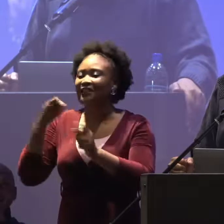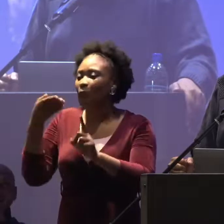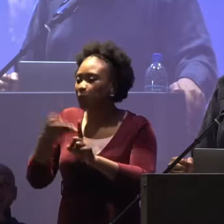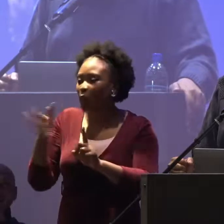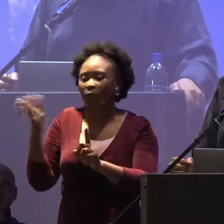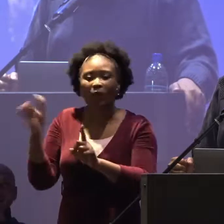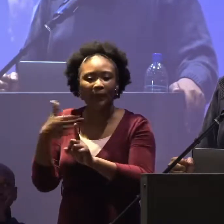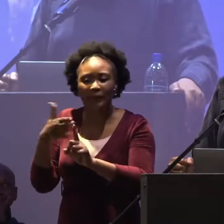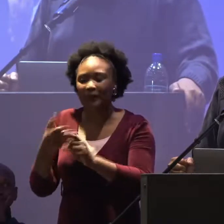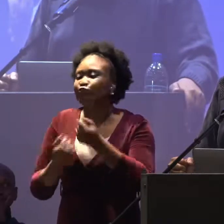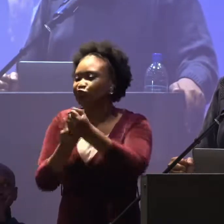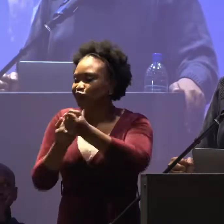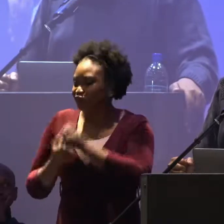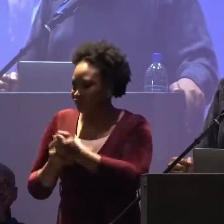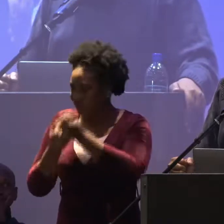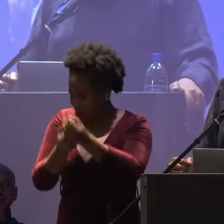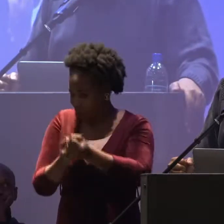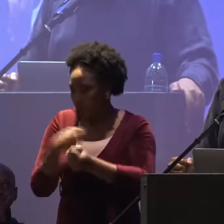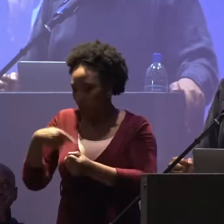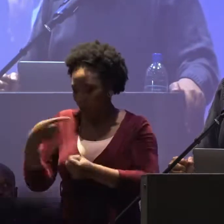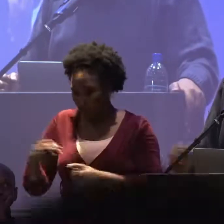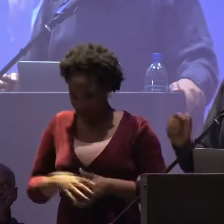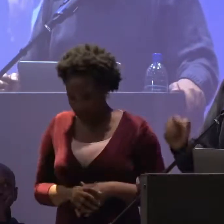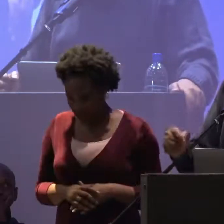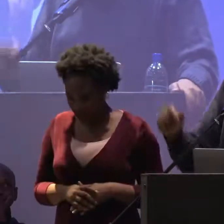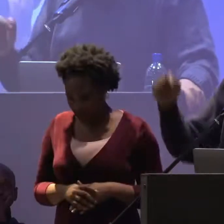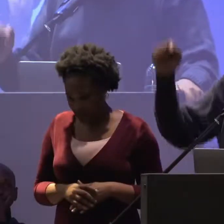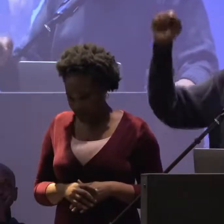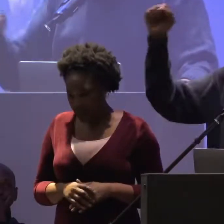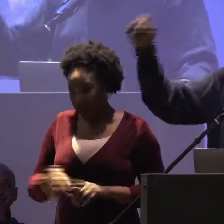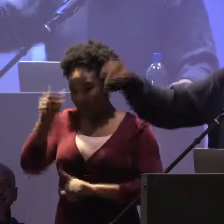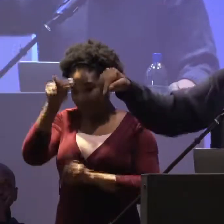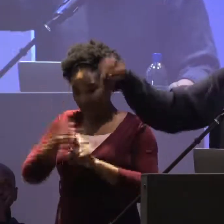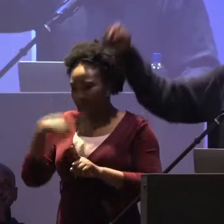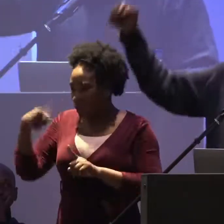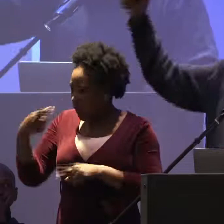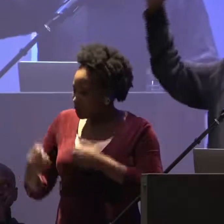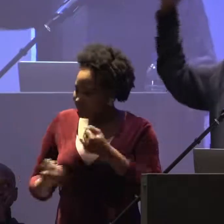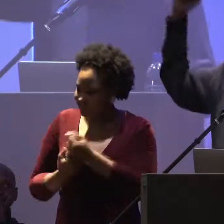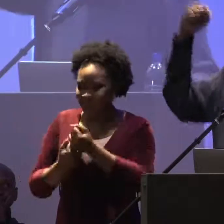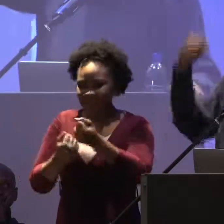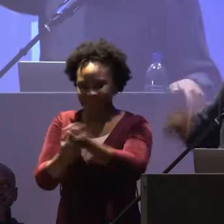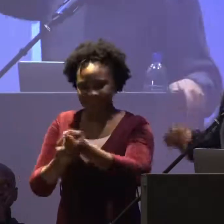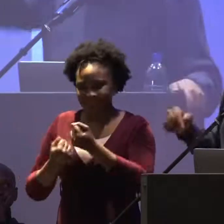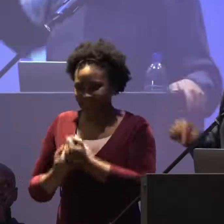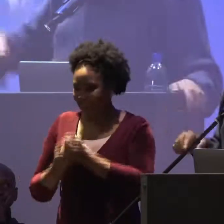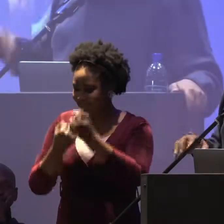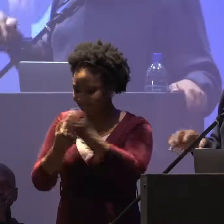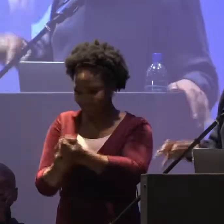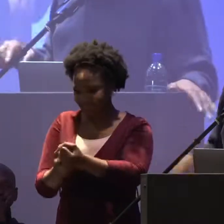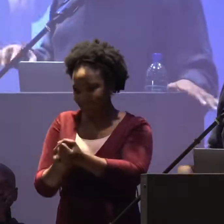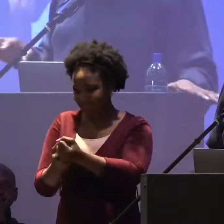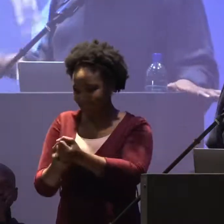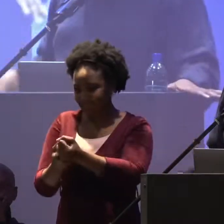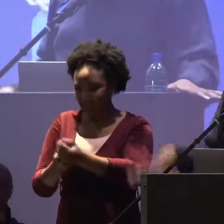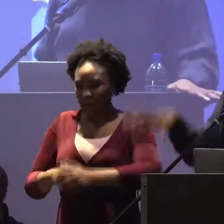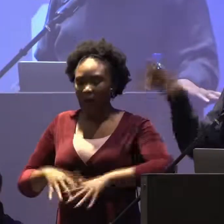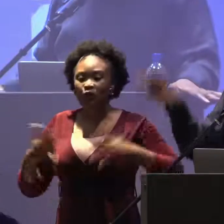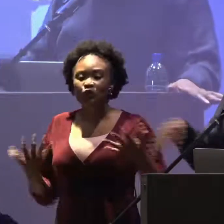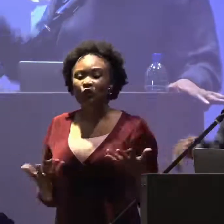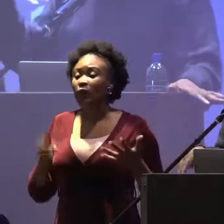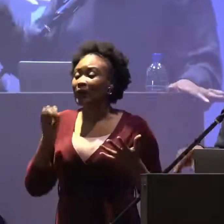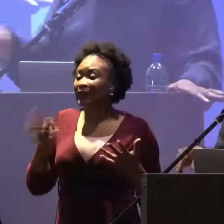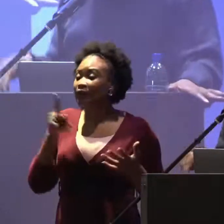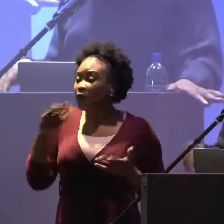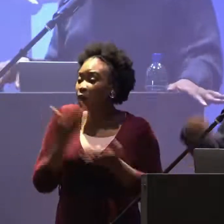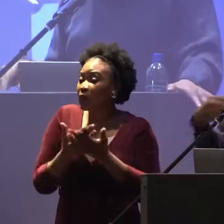That's a comrade. A person who will cut your back even in your absence. So if you are incapable